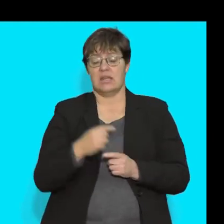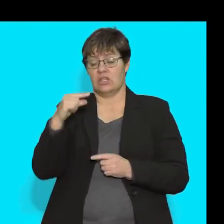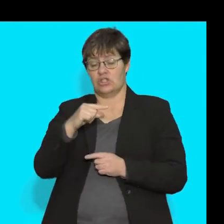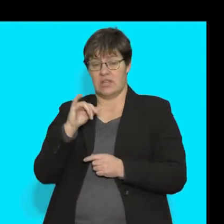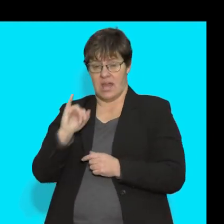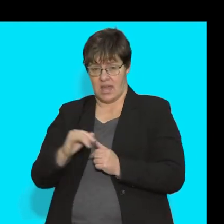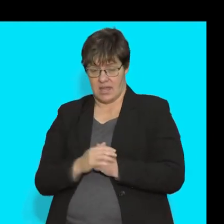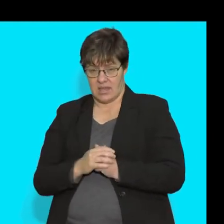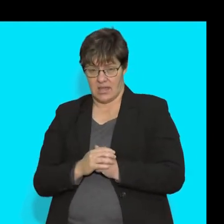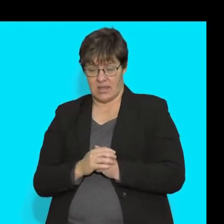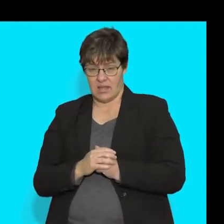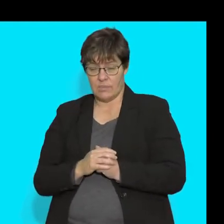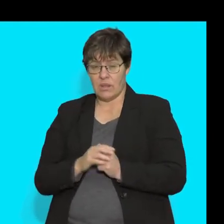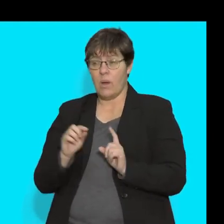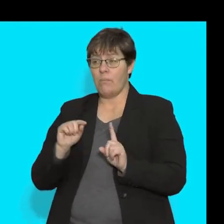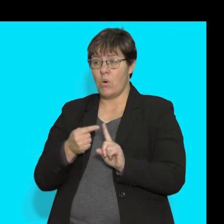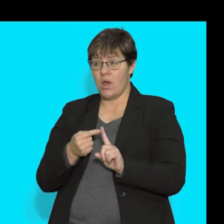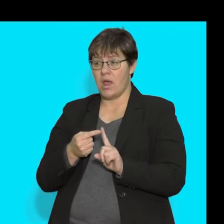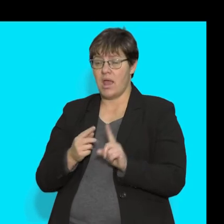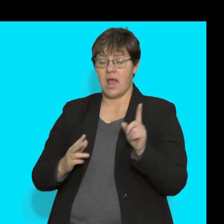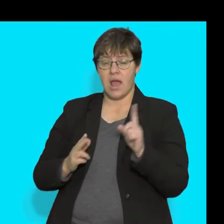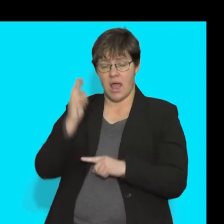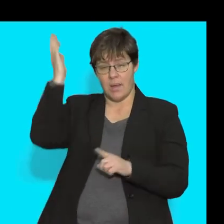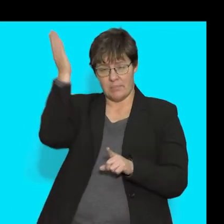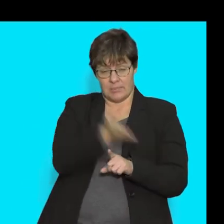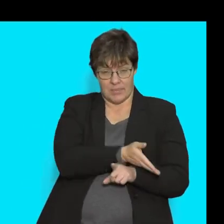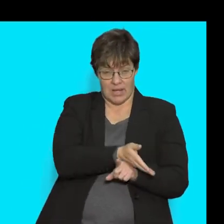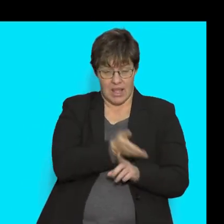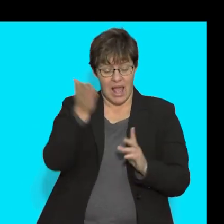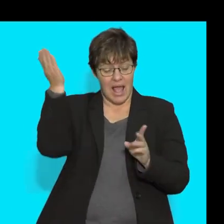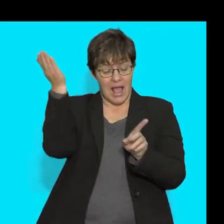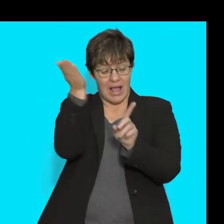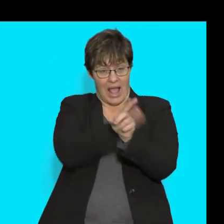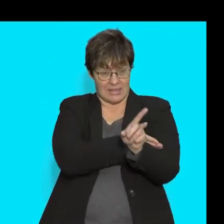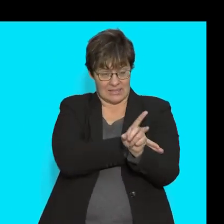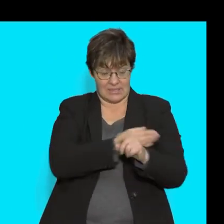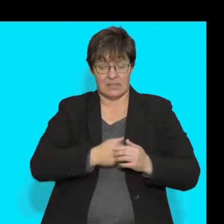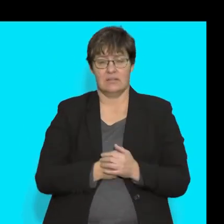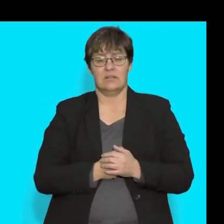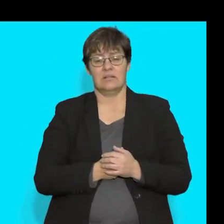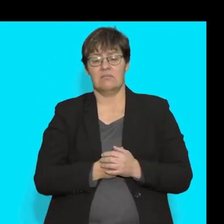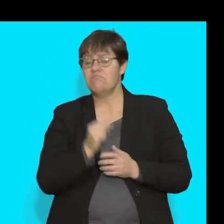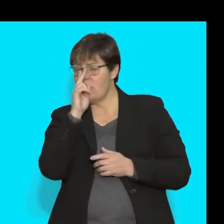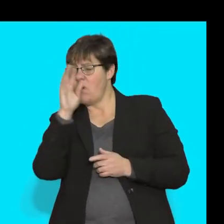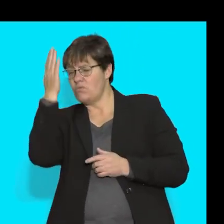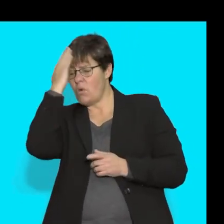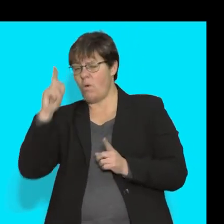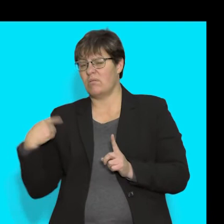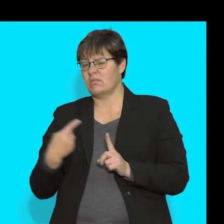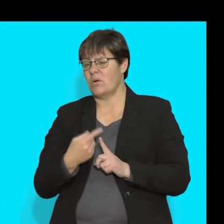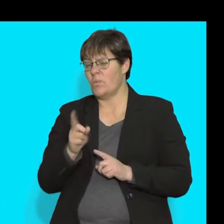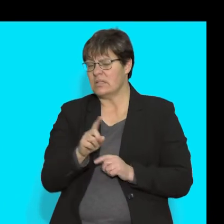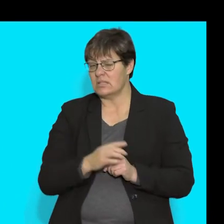this point here, it must be a point of bisection there, right? But now, what do I know so